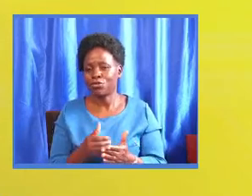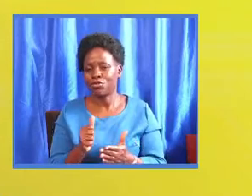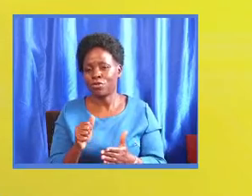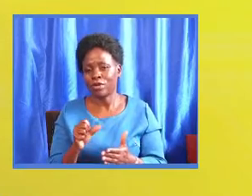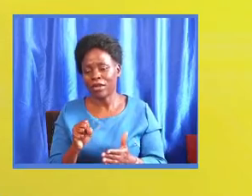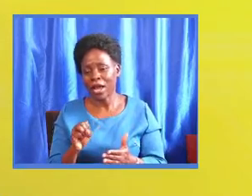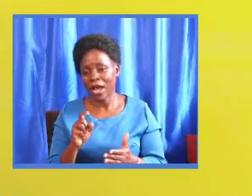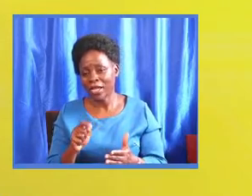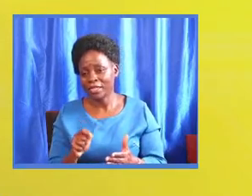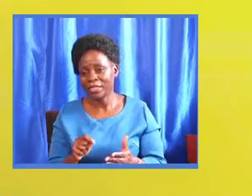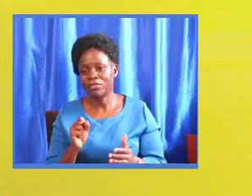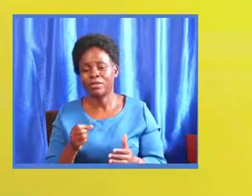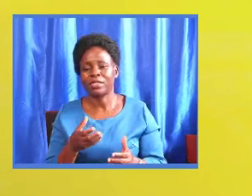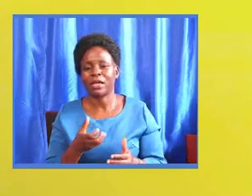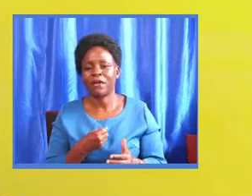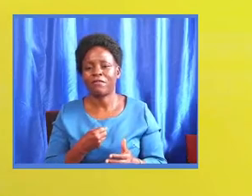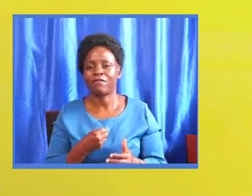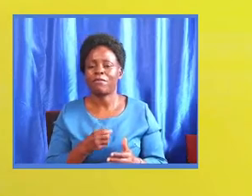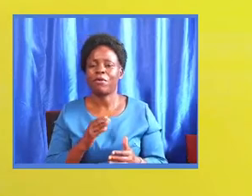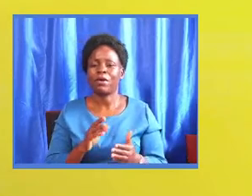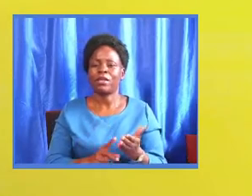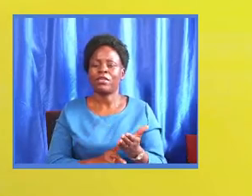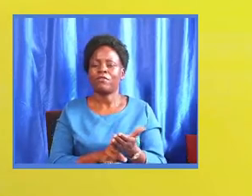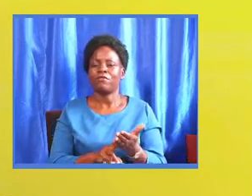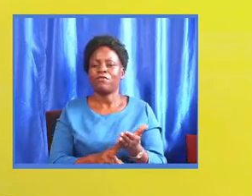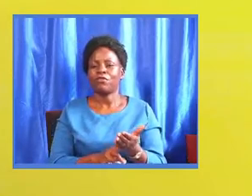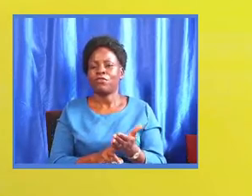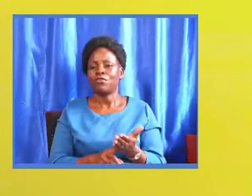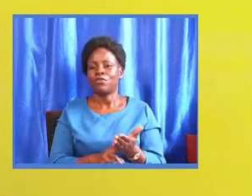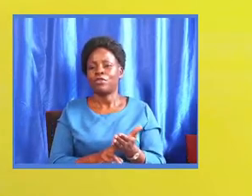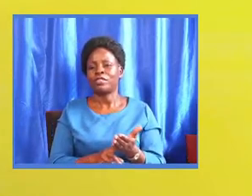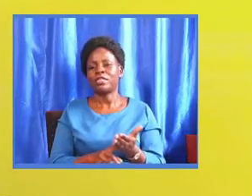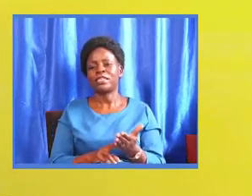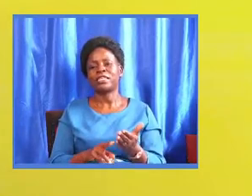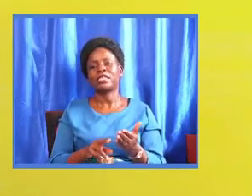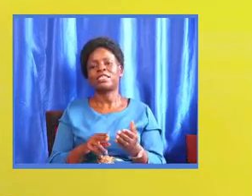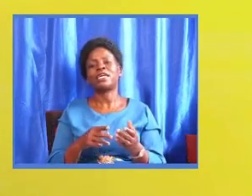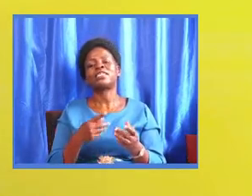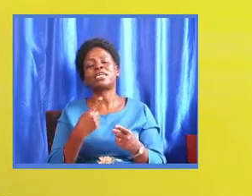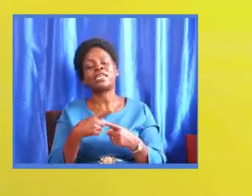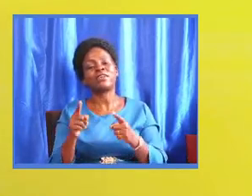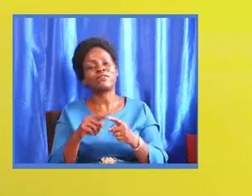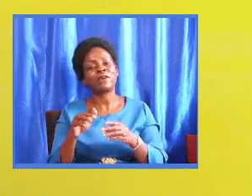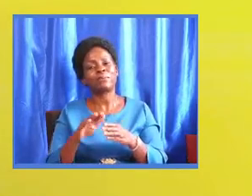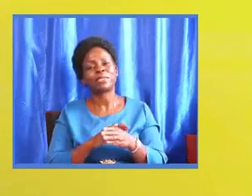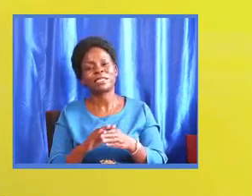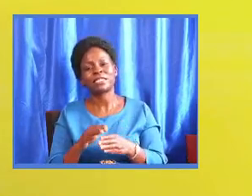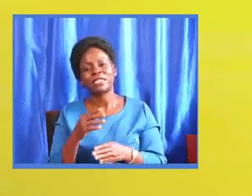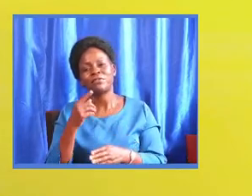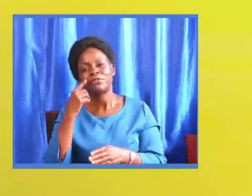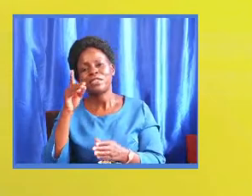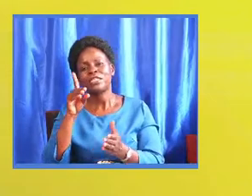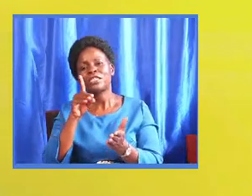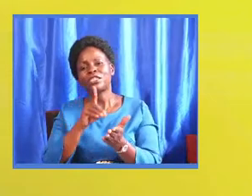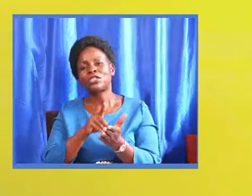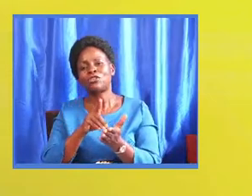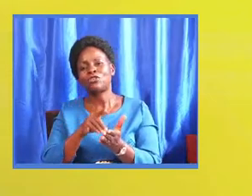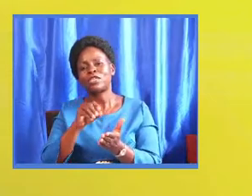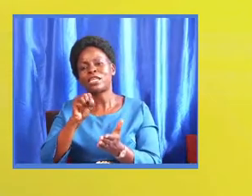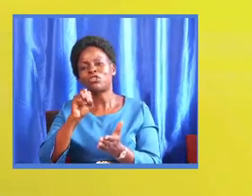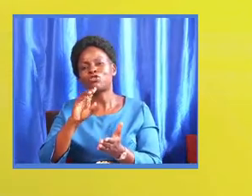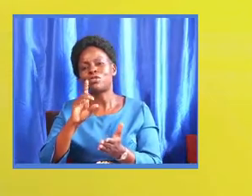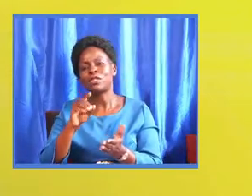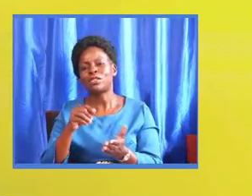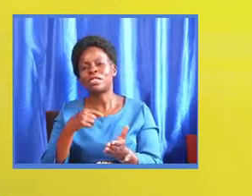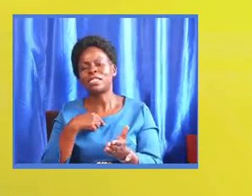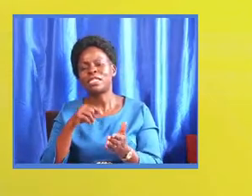hold, particularly if you're using it as a diversified portfolio. If you look at Dr. Parelia's portfolio, you'll find